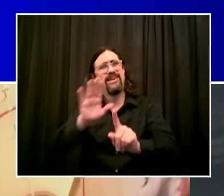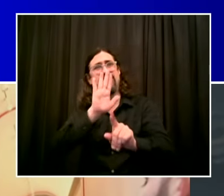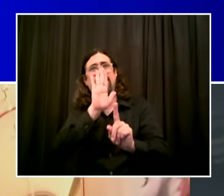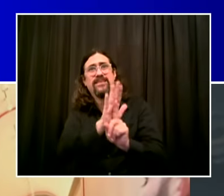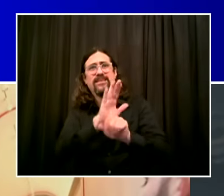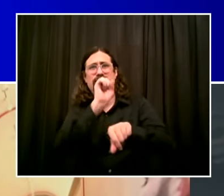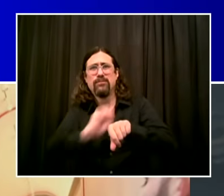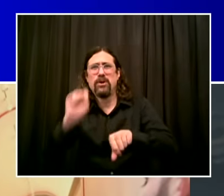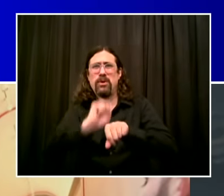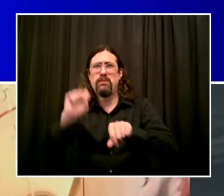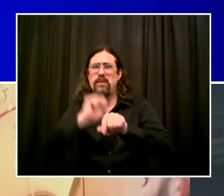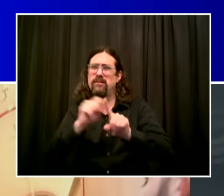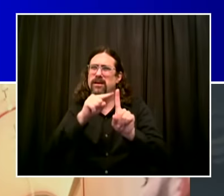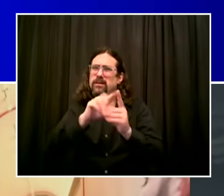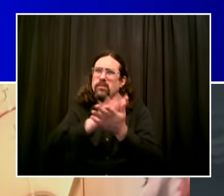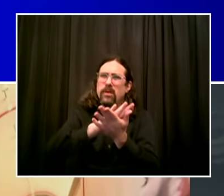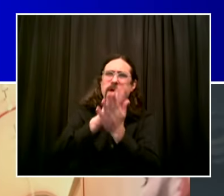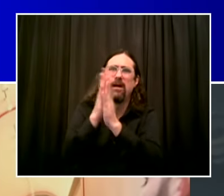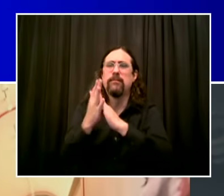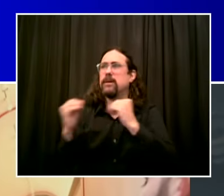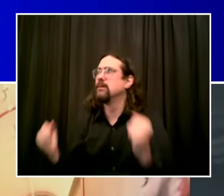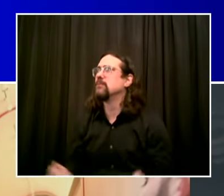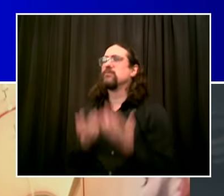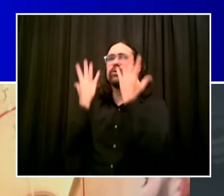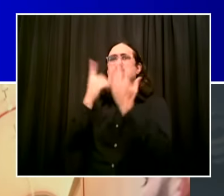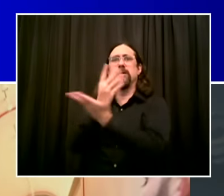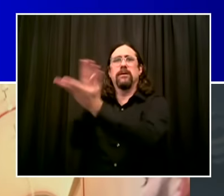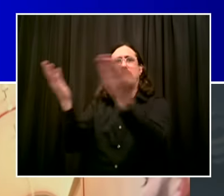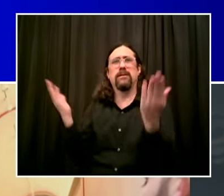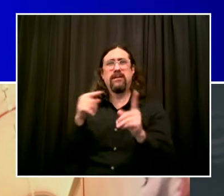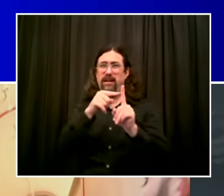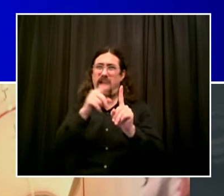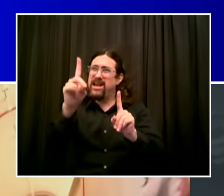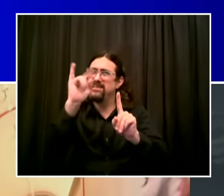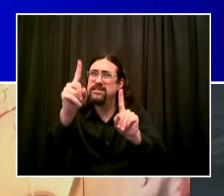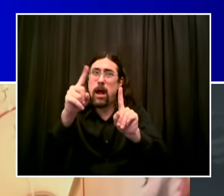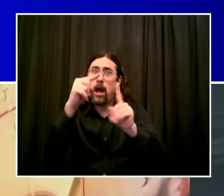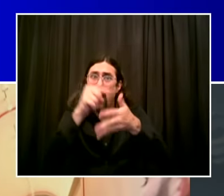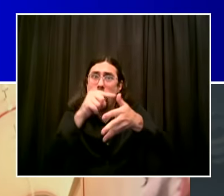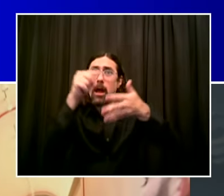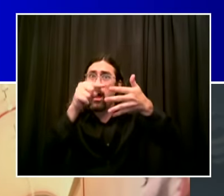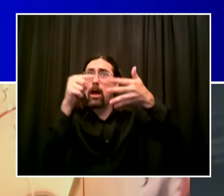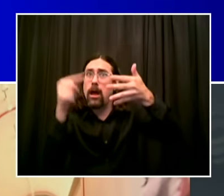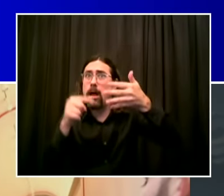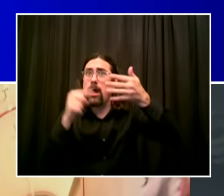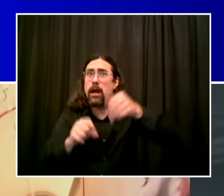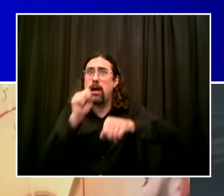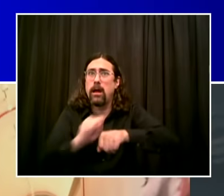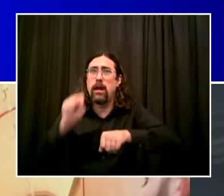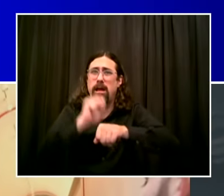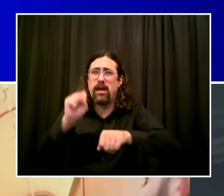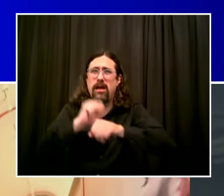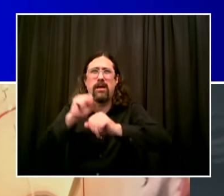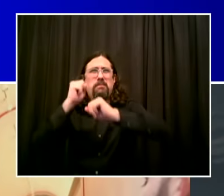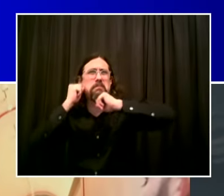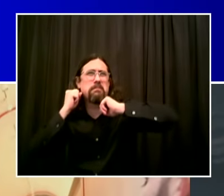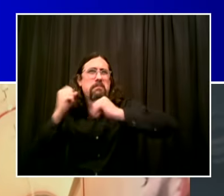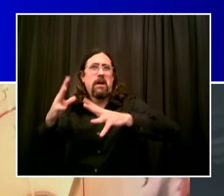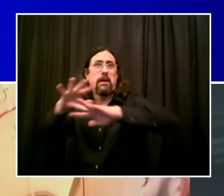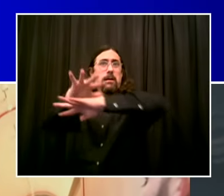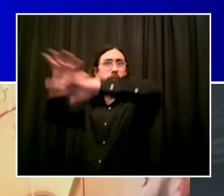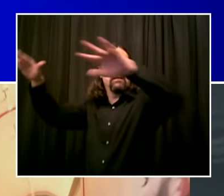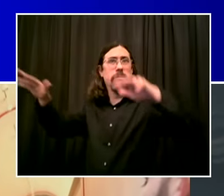with him. And let me tell you, his legacy lives on in so many people right now, including a lot of young people that I